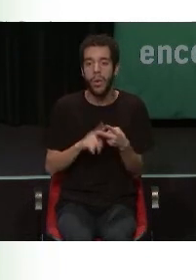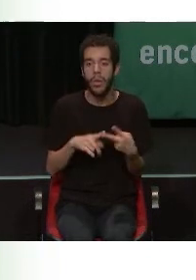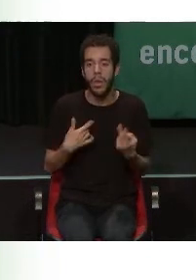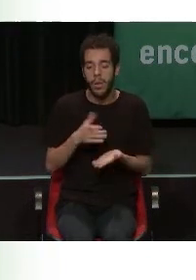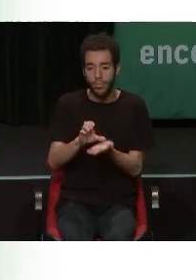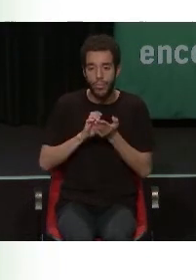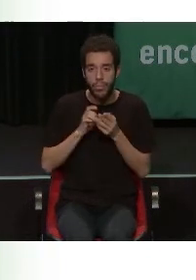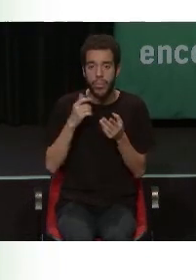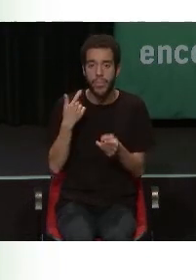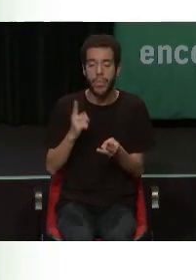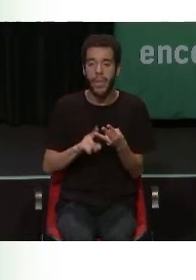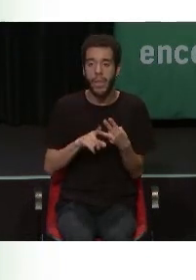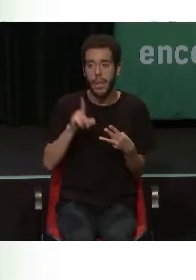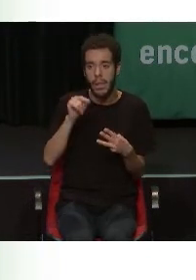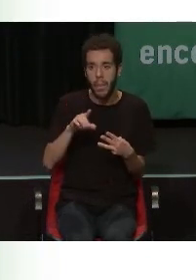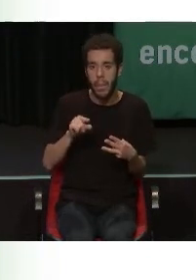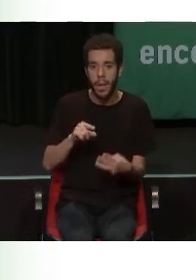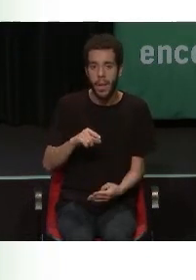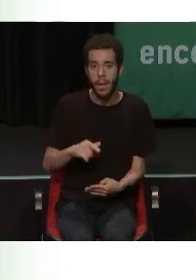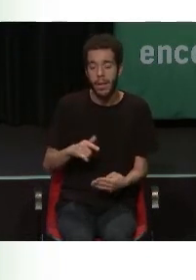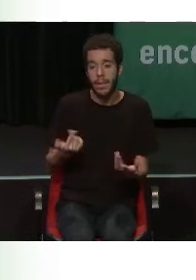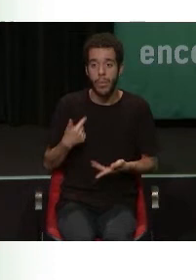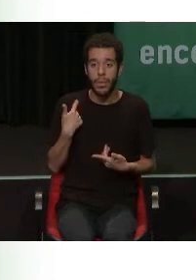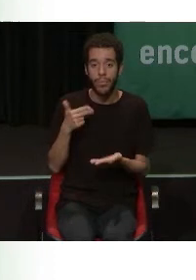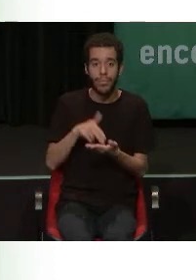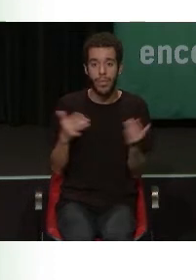funding, and I thank you all for listening.